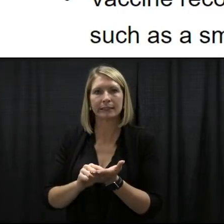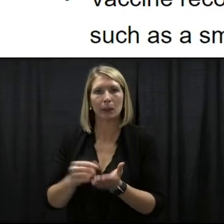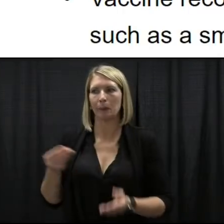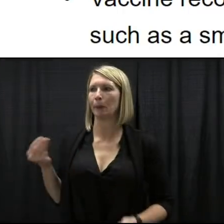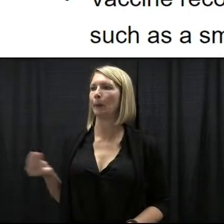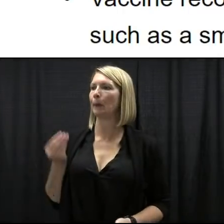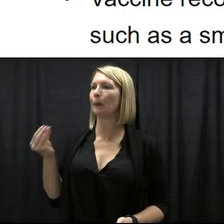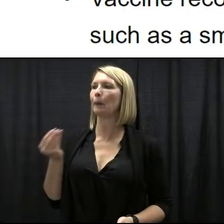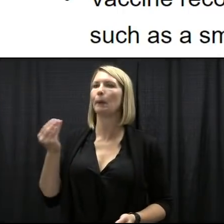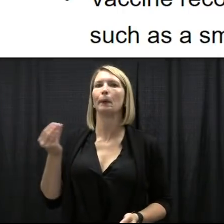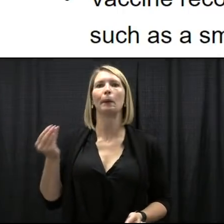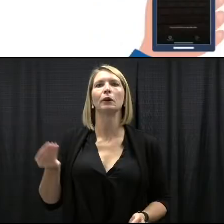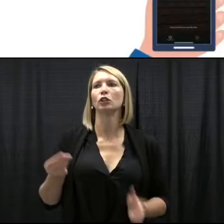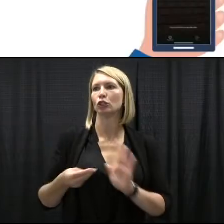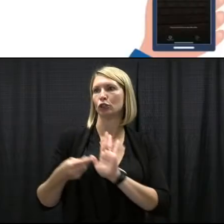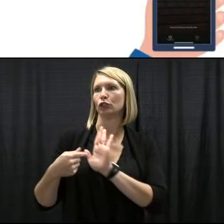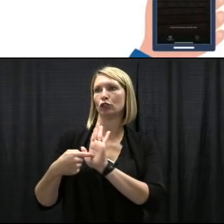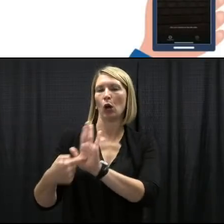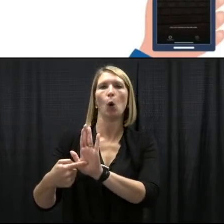copy.